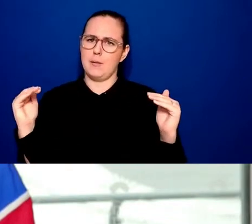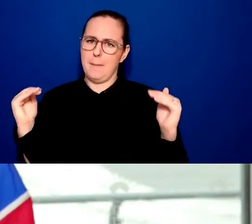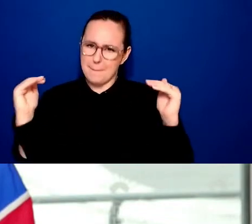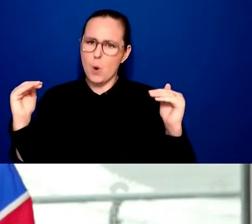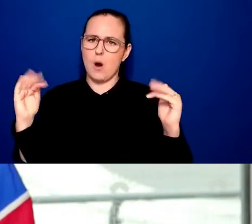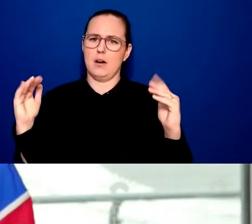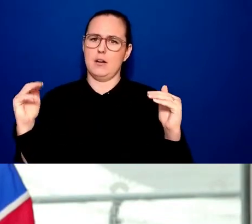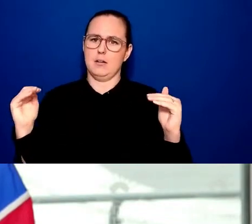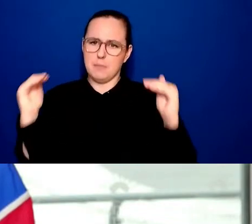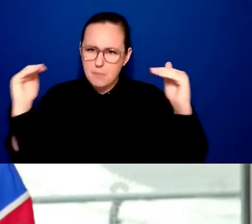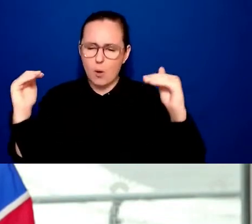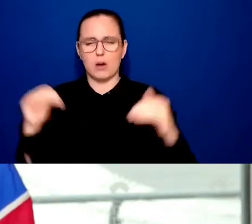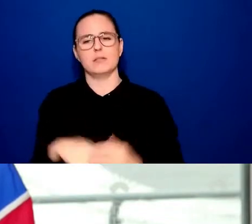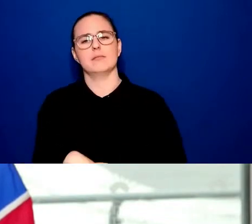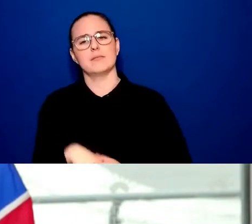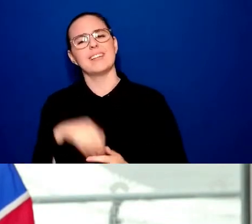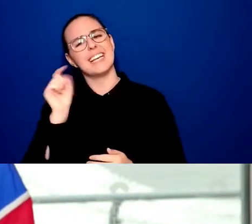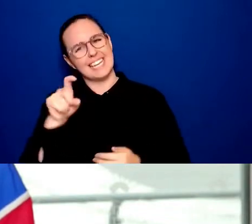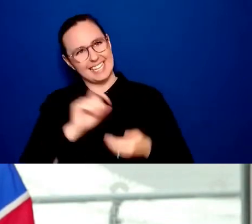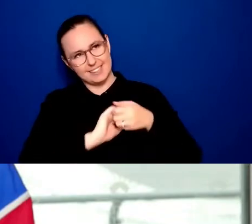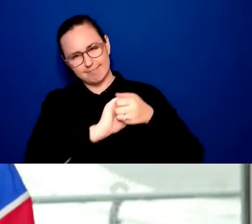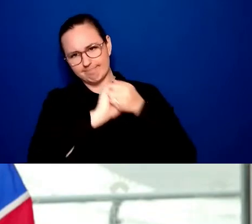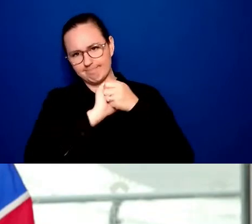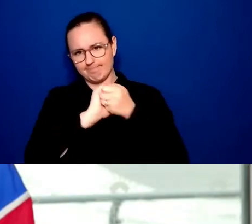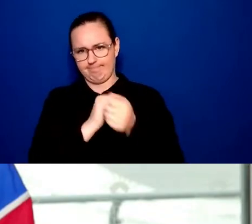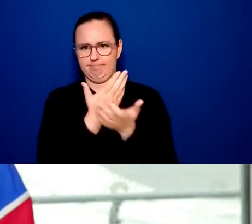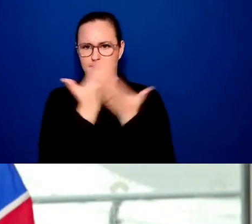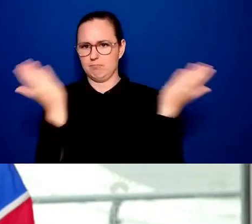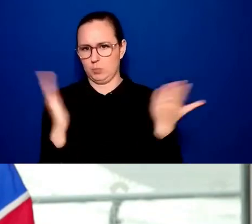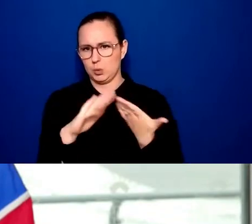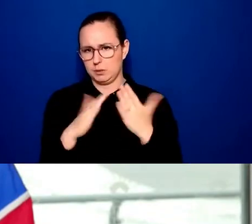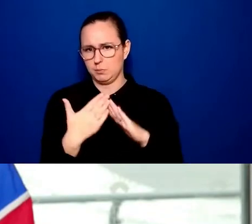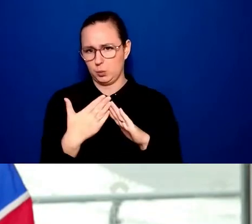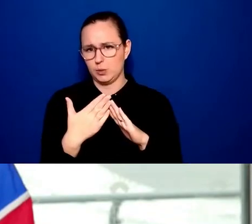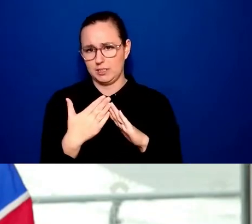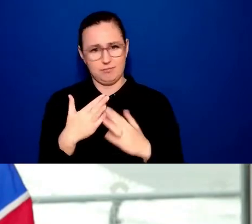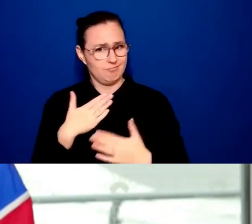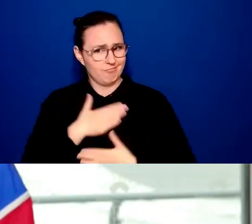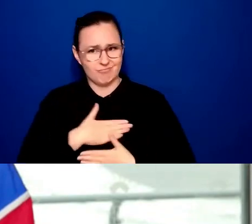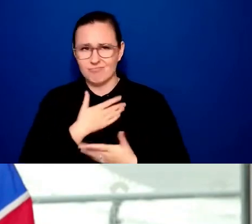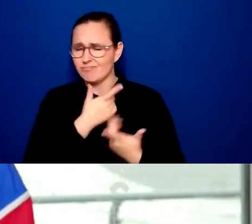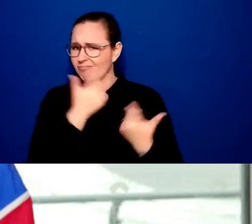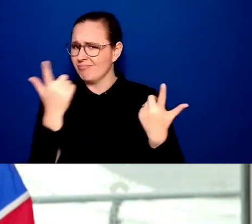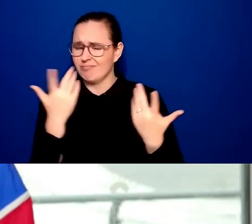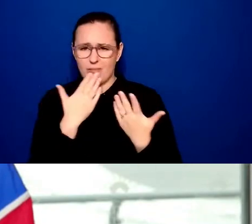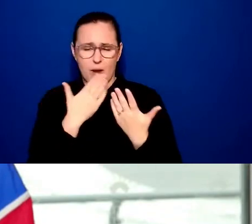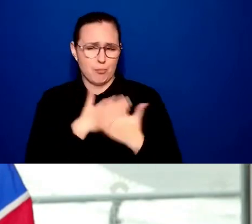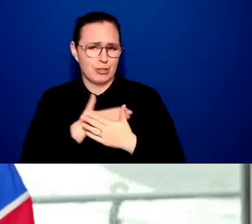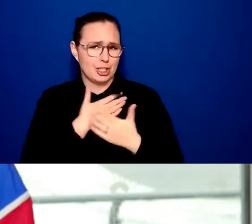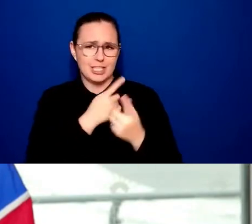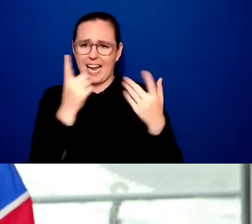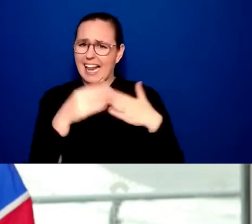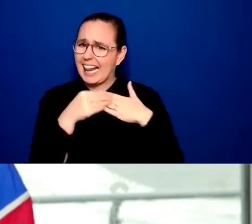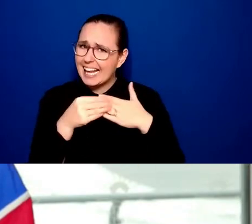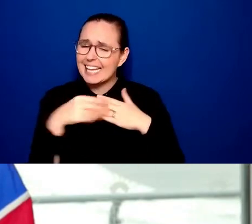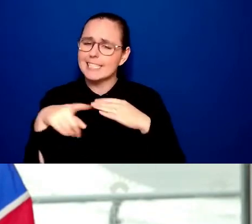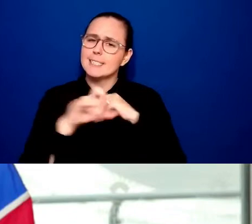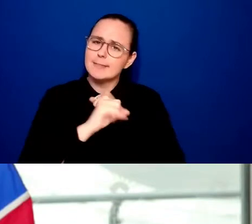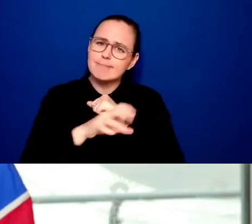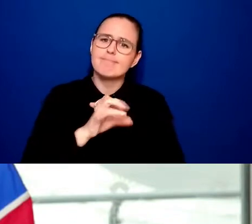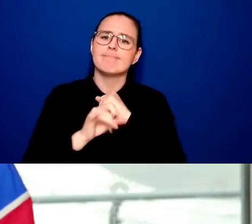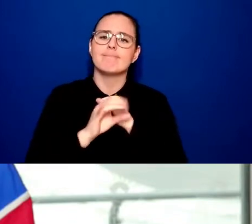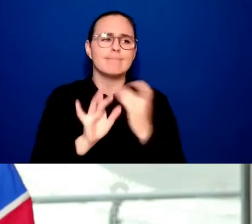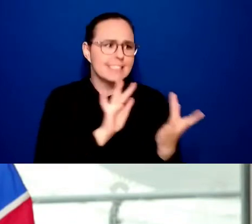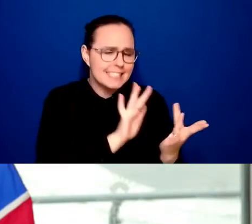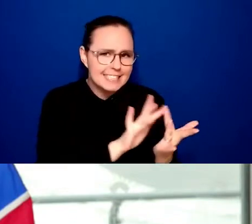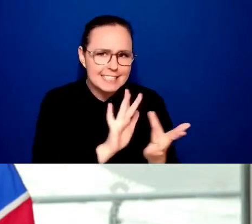work with mayors. I'm very appreciative of the leadership they're showing. We're making more efforts today in Northern Health to reach out to people on